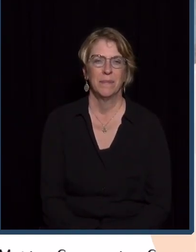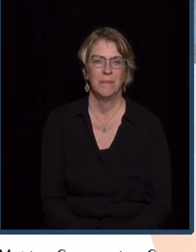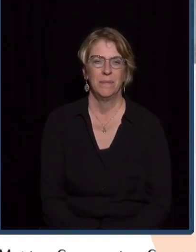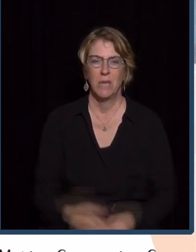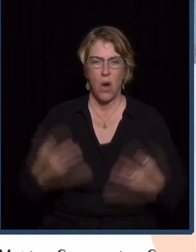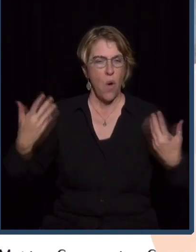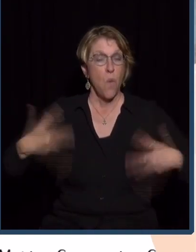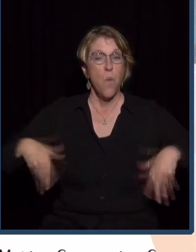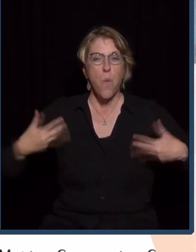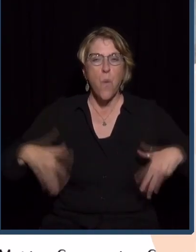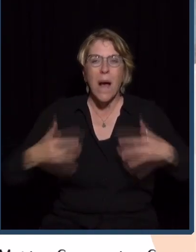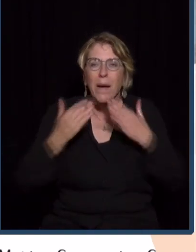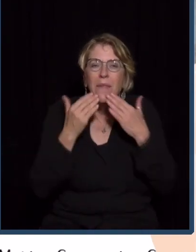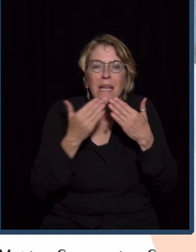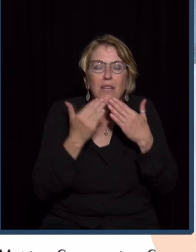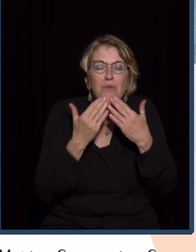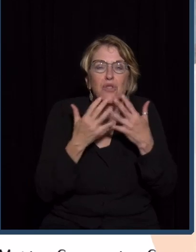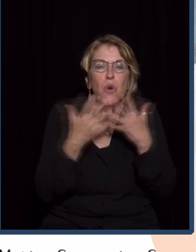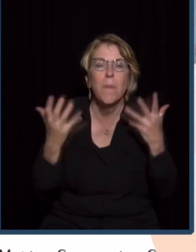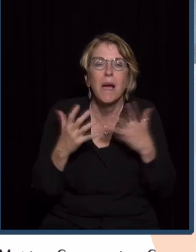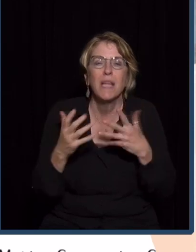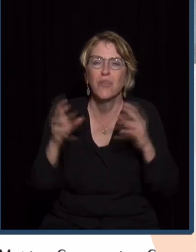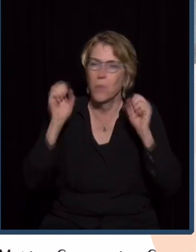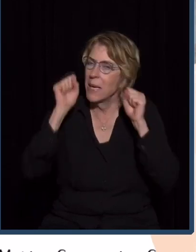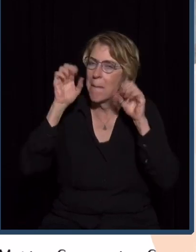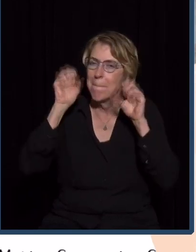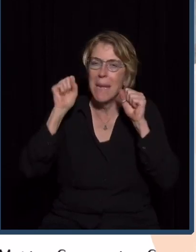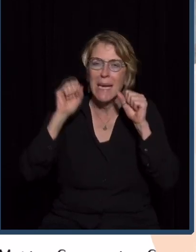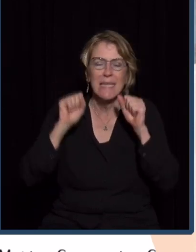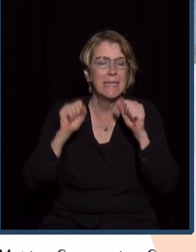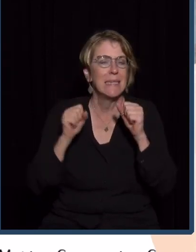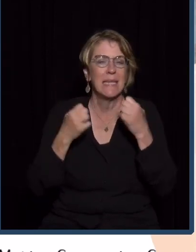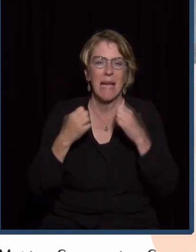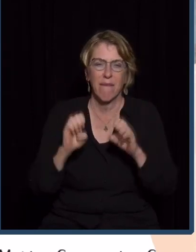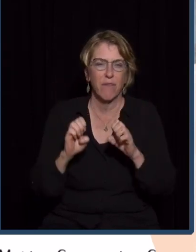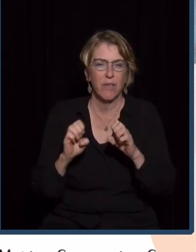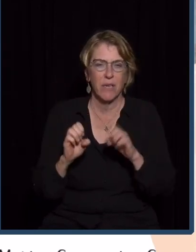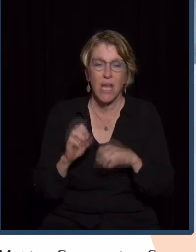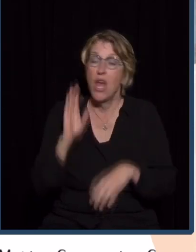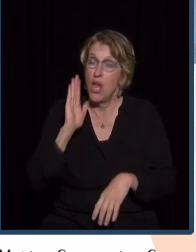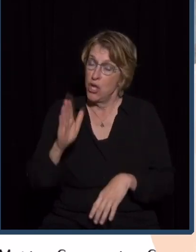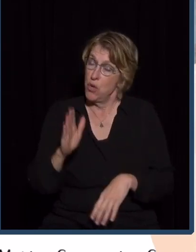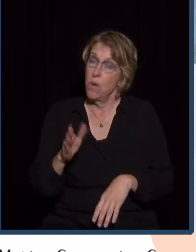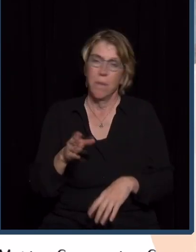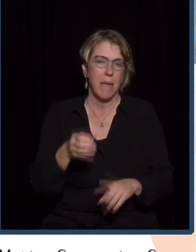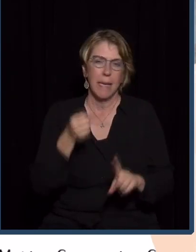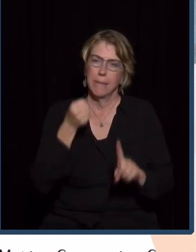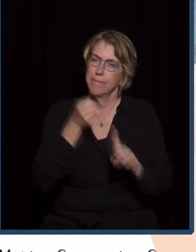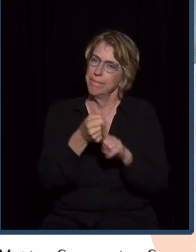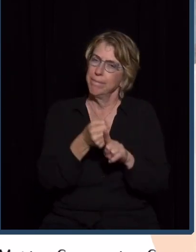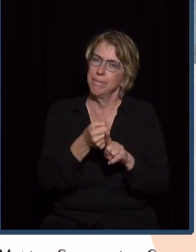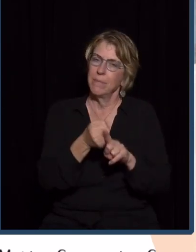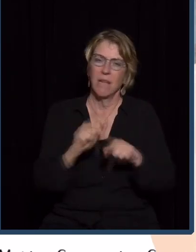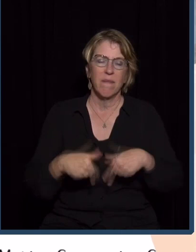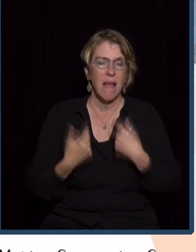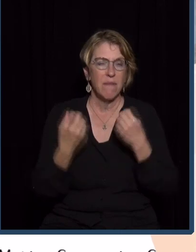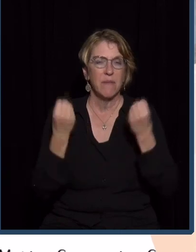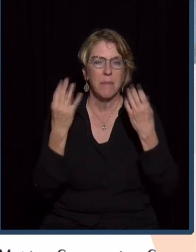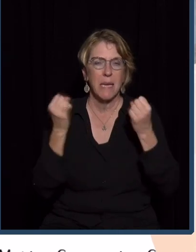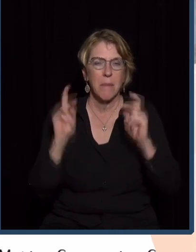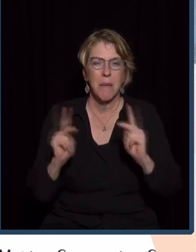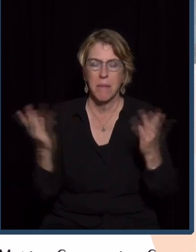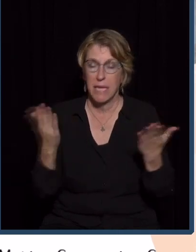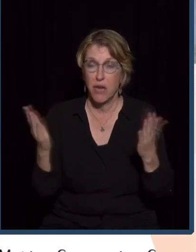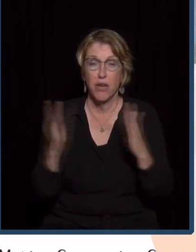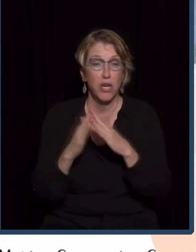Wow, thank you guys so much. What an amazing effort tonight. You are really making a direct difference in the lives of so many people in our community.